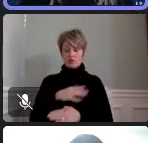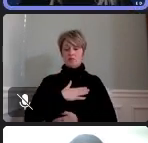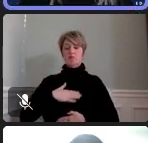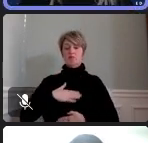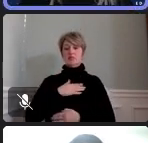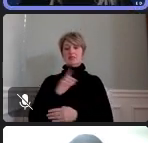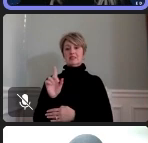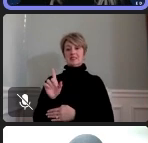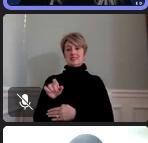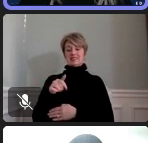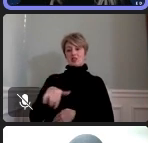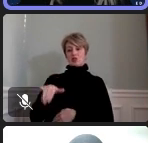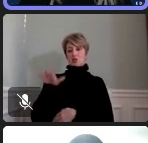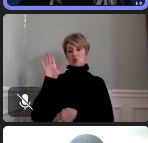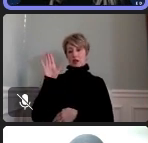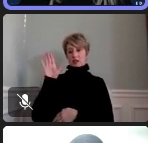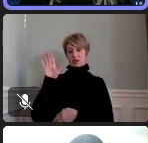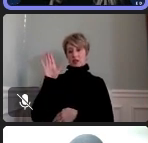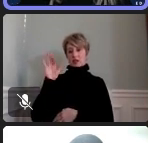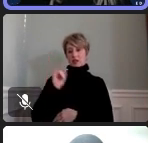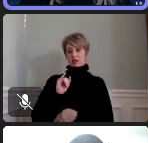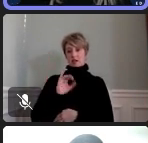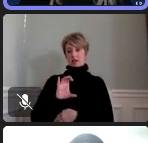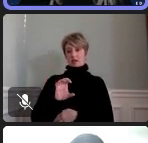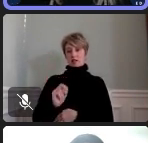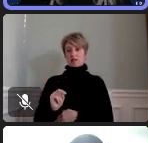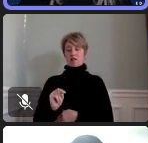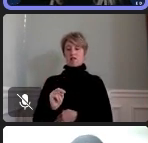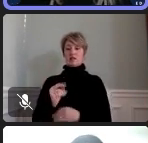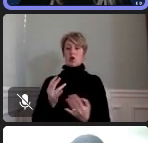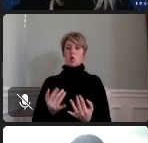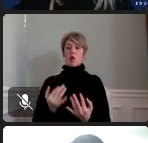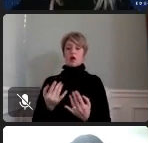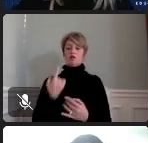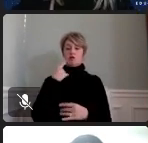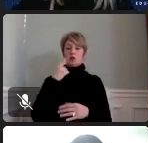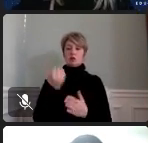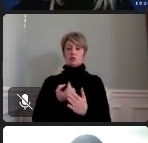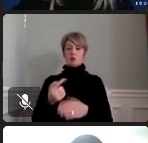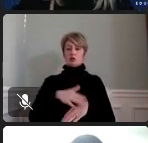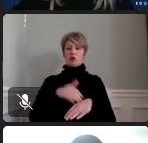the raised hand icon and wait to be recognized.